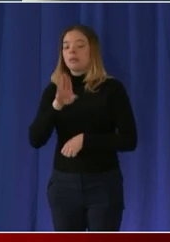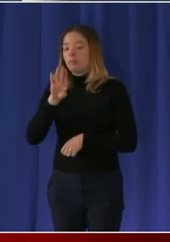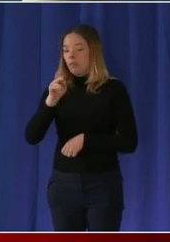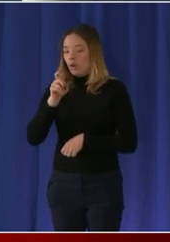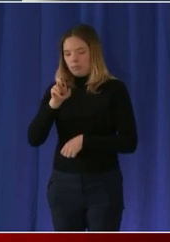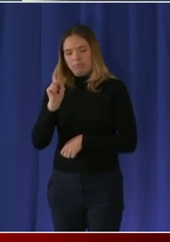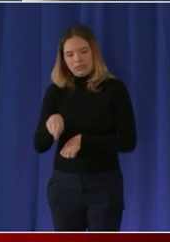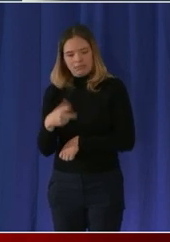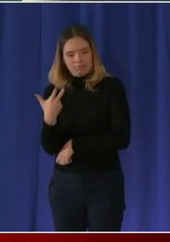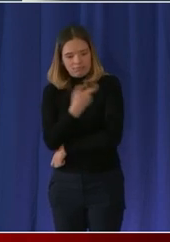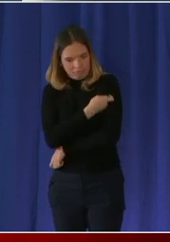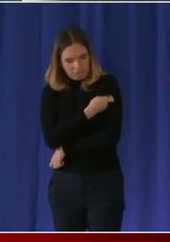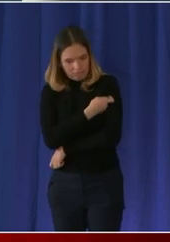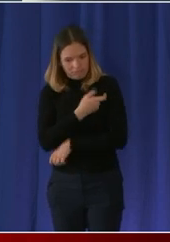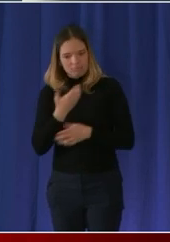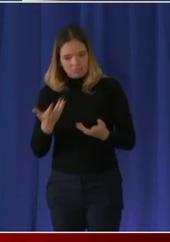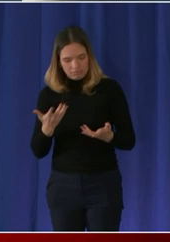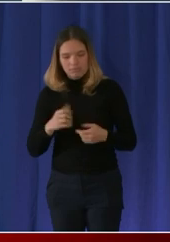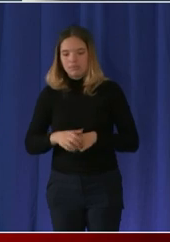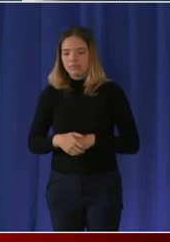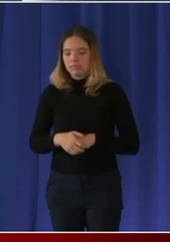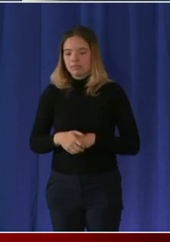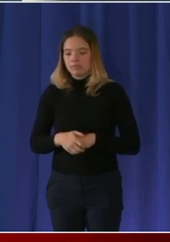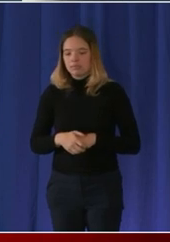vaccine, and your vaccine is providing you